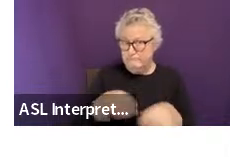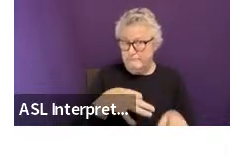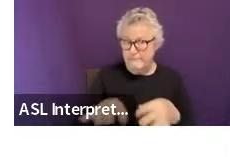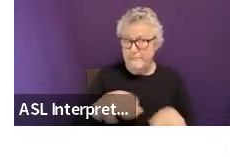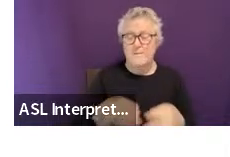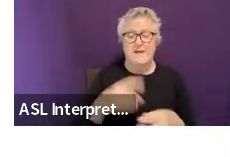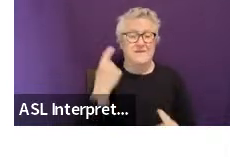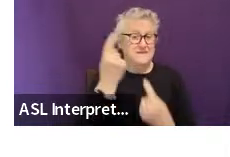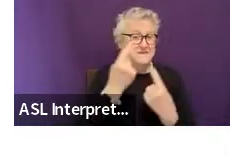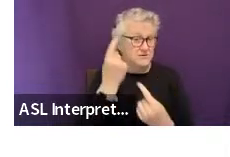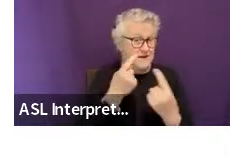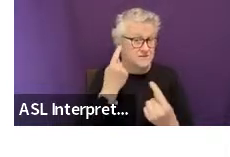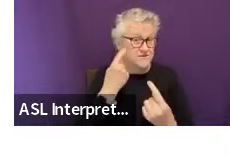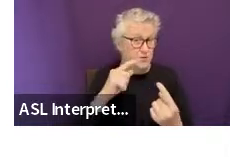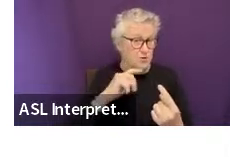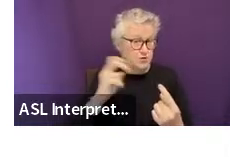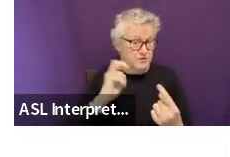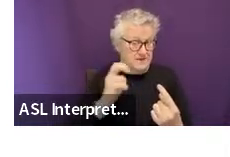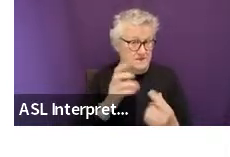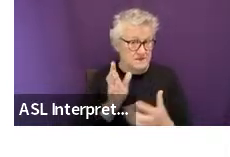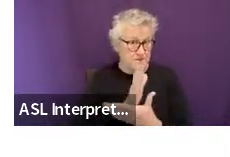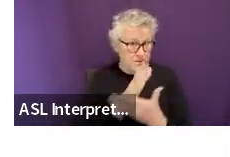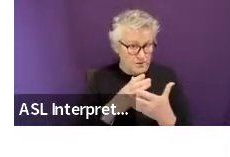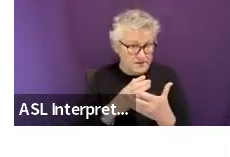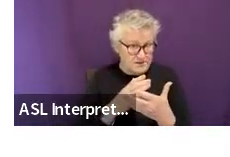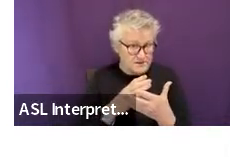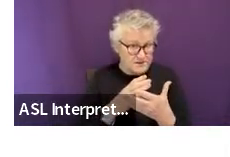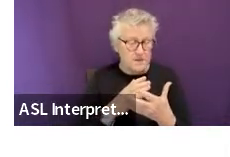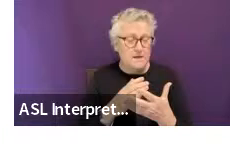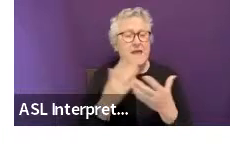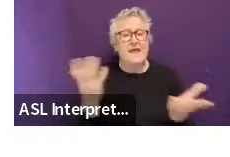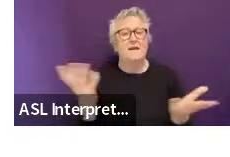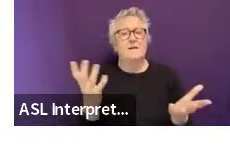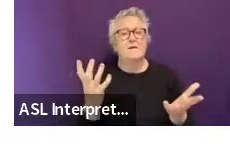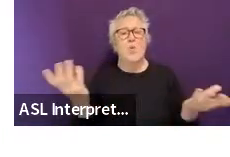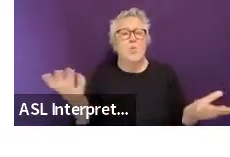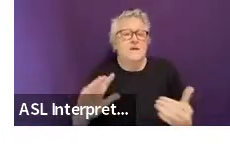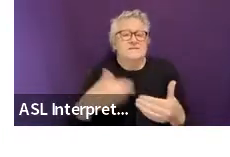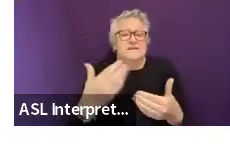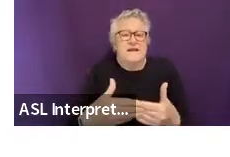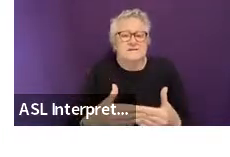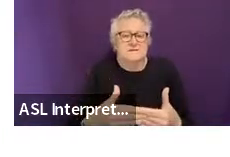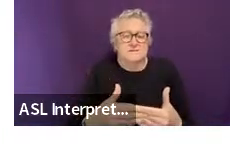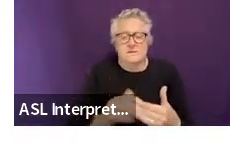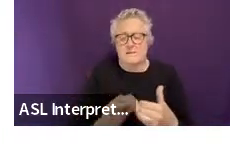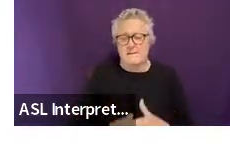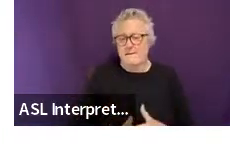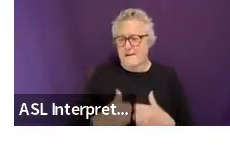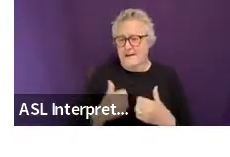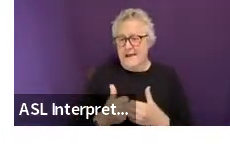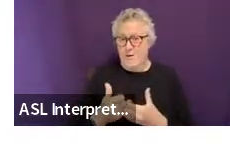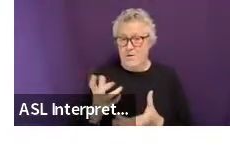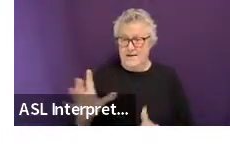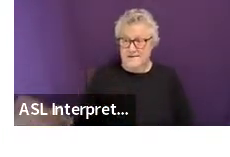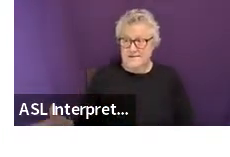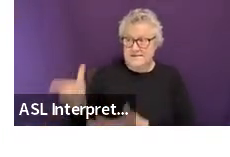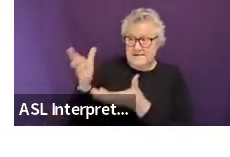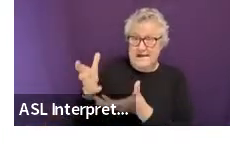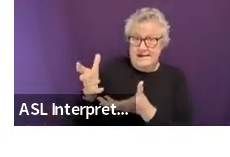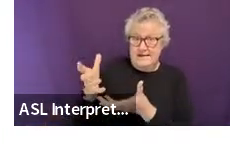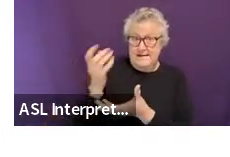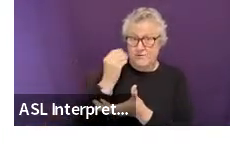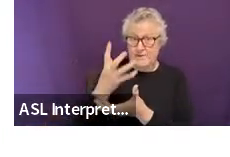and performance applied to the investments that we're looking at, and next steps, how we take this information and what it means